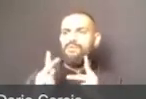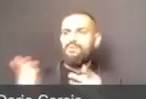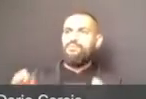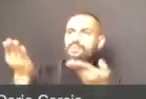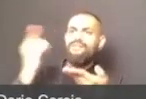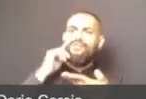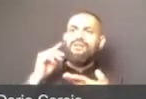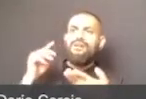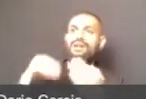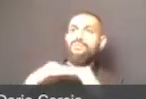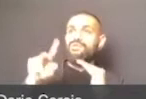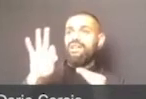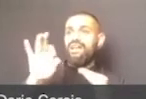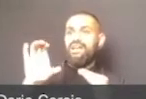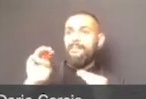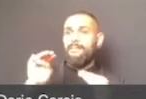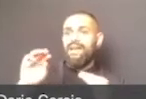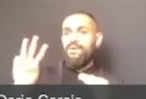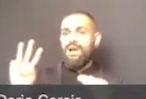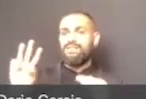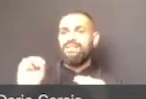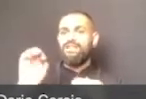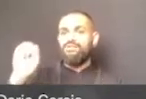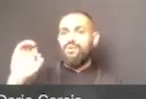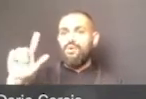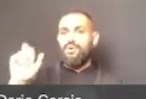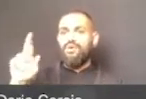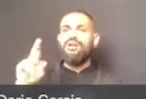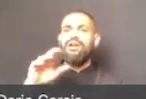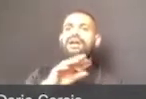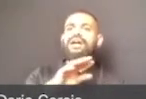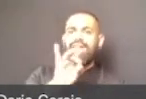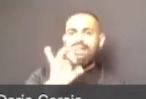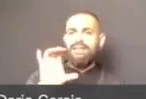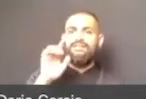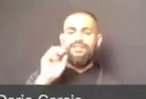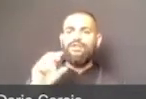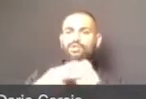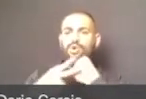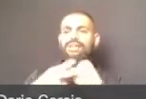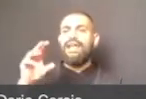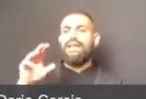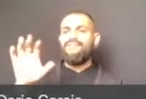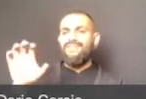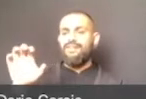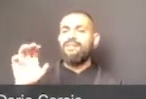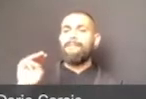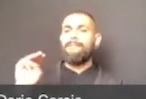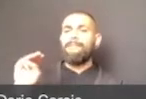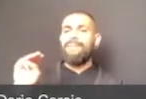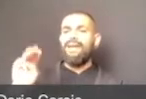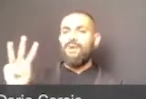of solar, up to 50 megawatts of energy storage, and up to 500 megawatts of what we call firming capacity. It